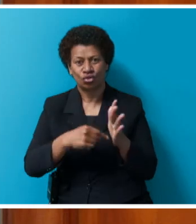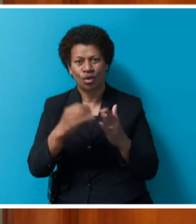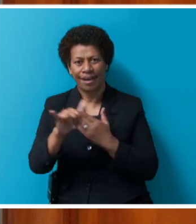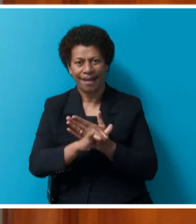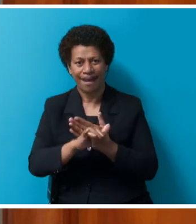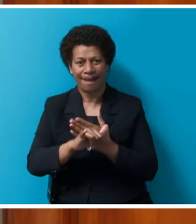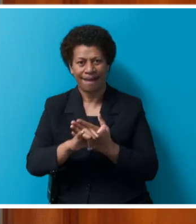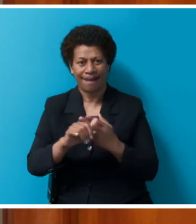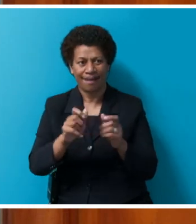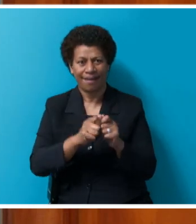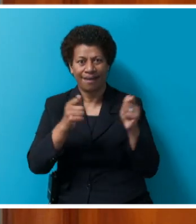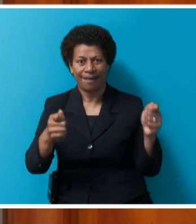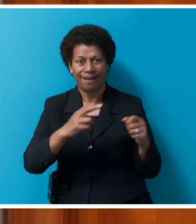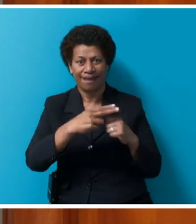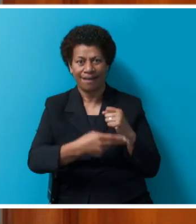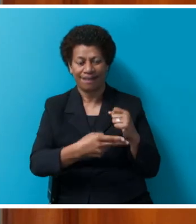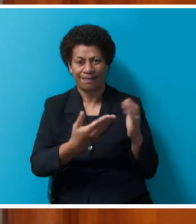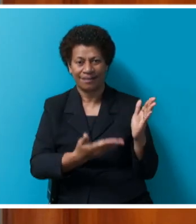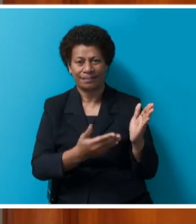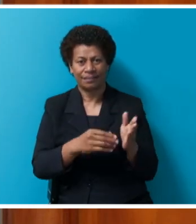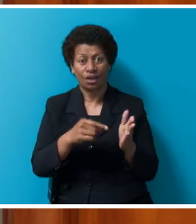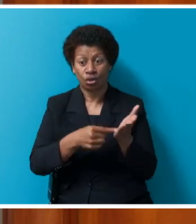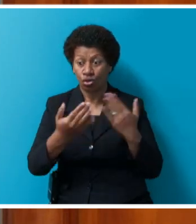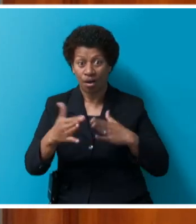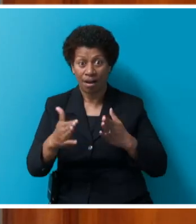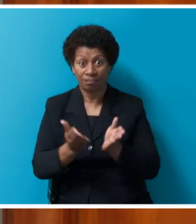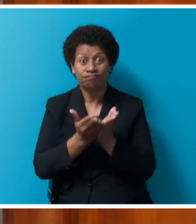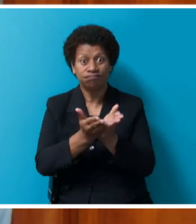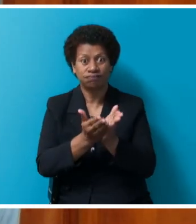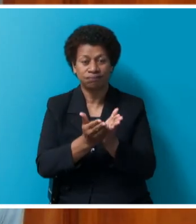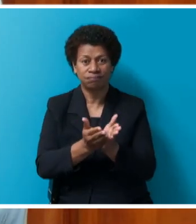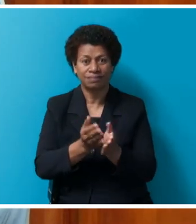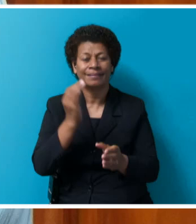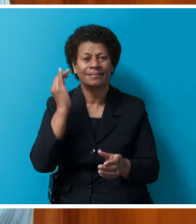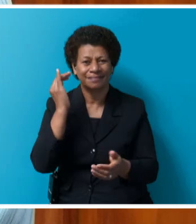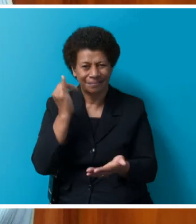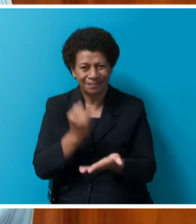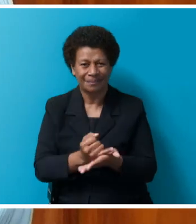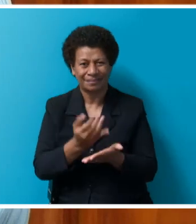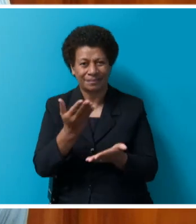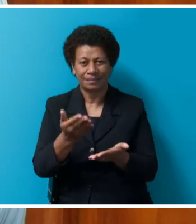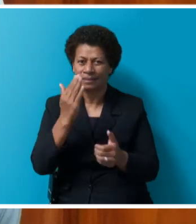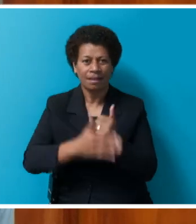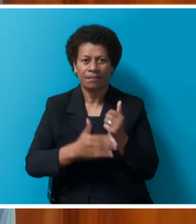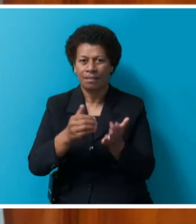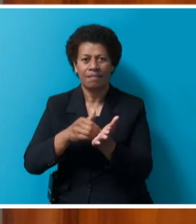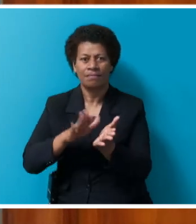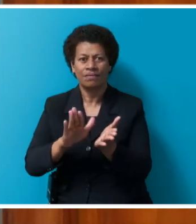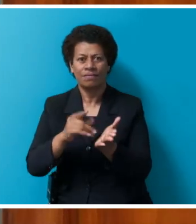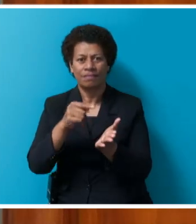law and arrived illegally without verifying the facts readily available to him as a Member of Parliament